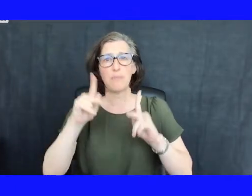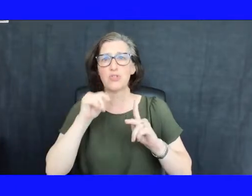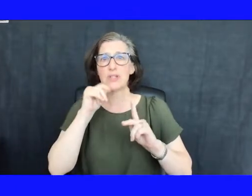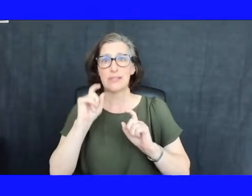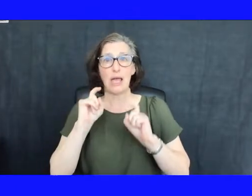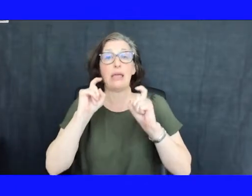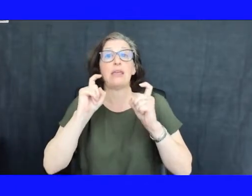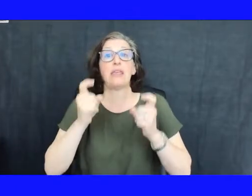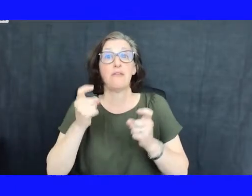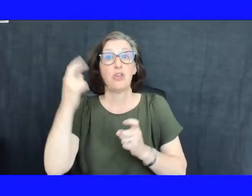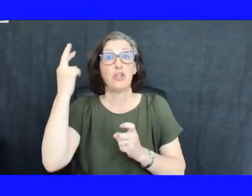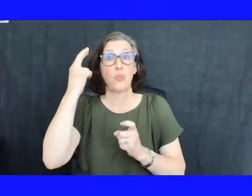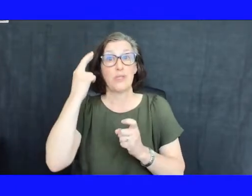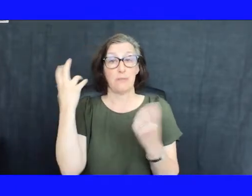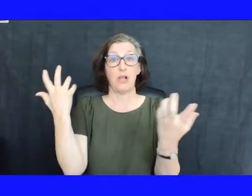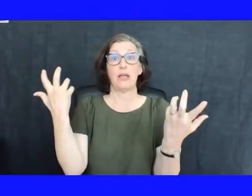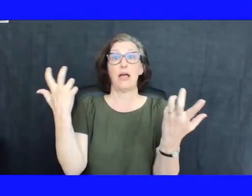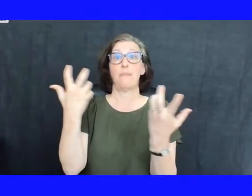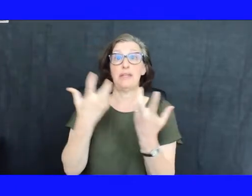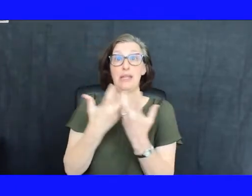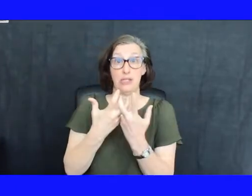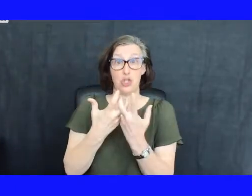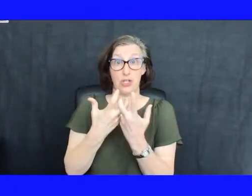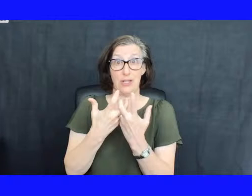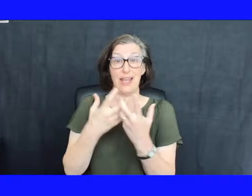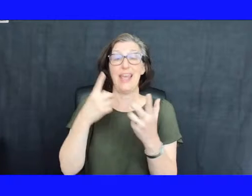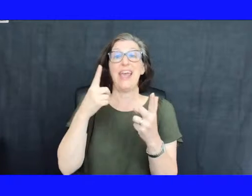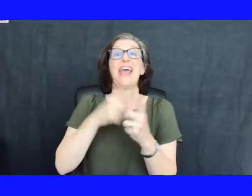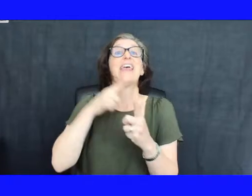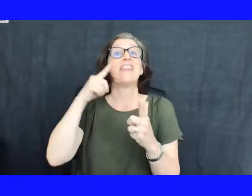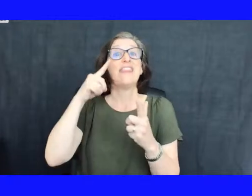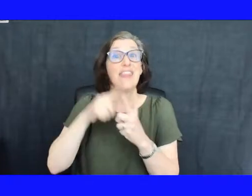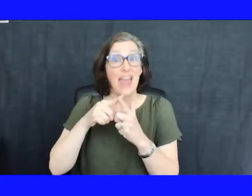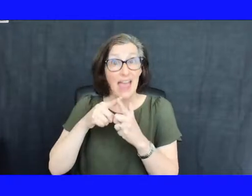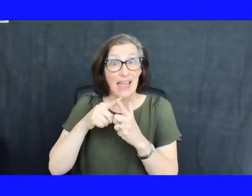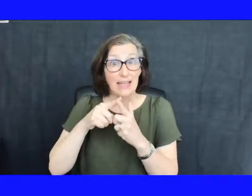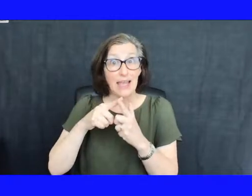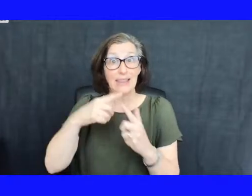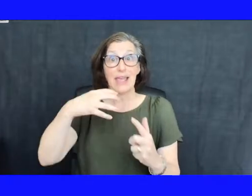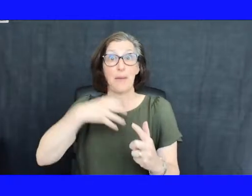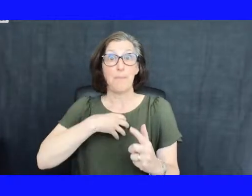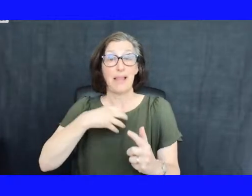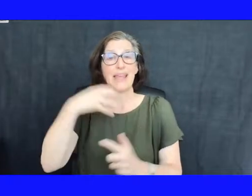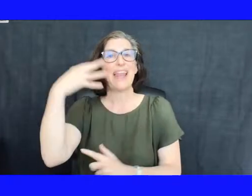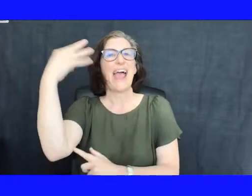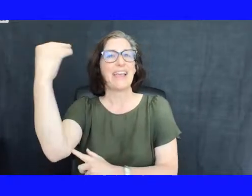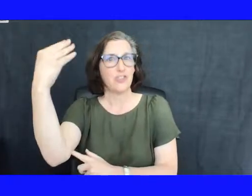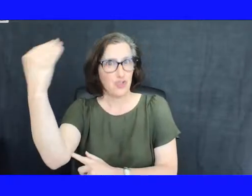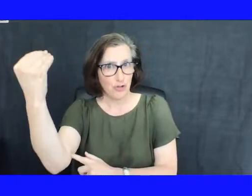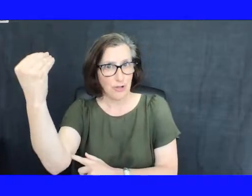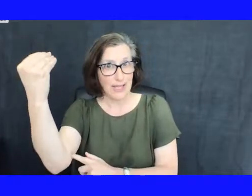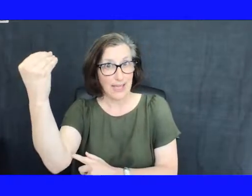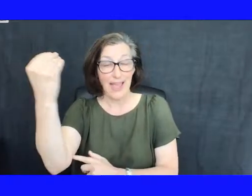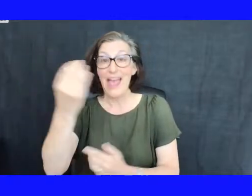and they did not see the need to file externally. But it is very, very interesting that the external complaint basis